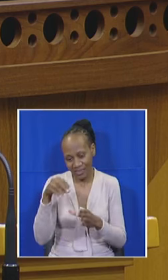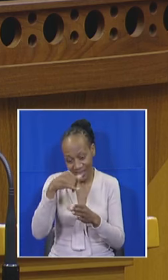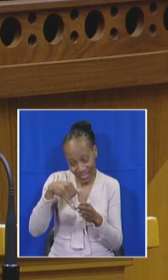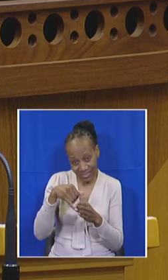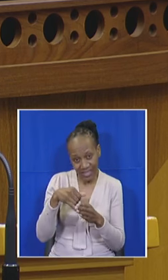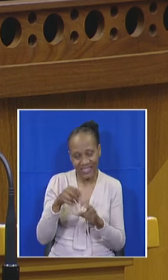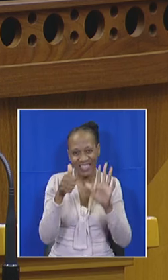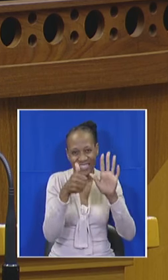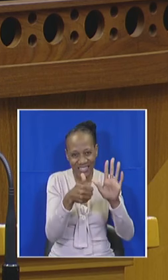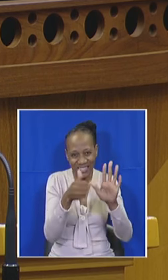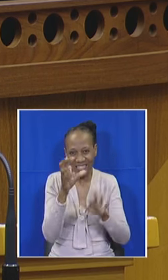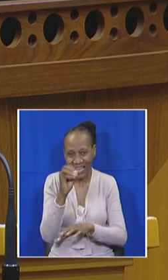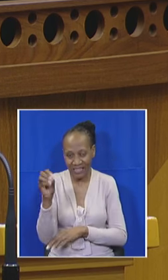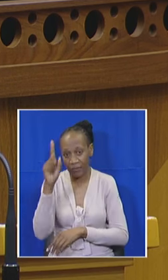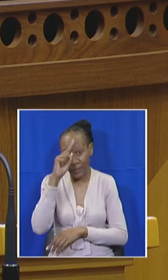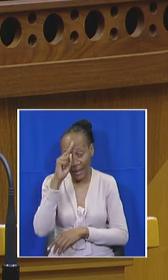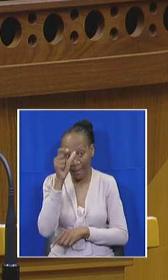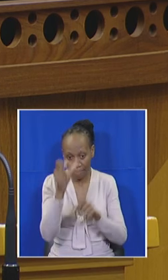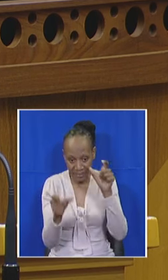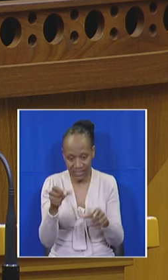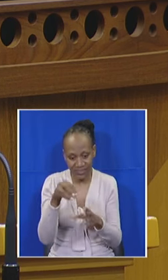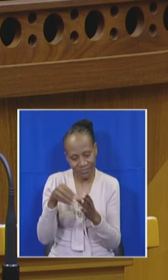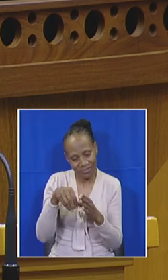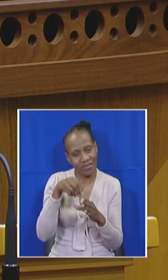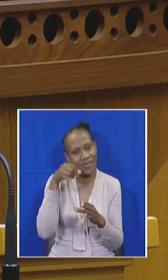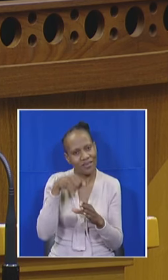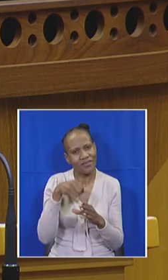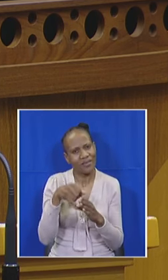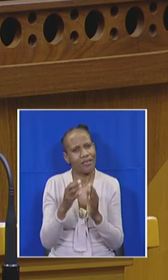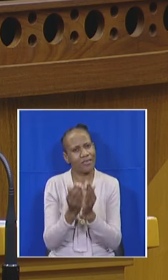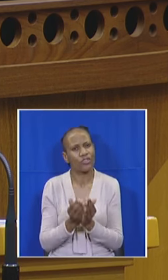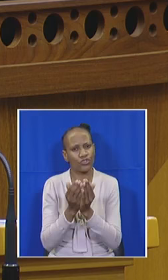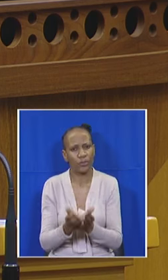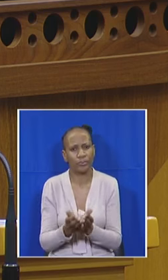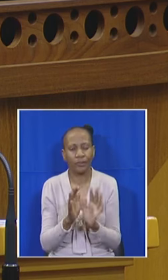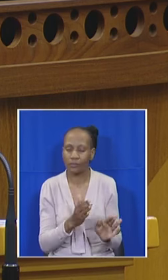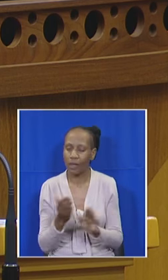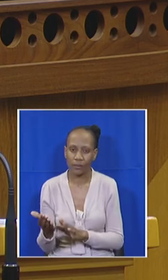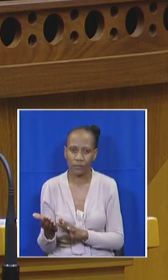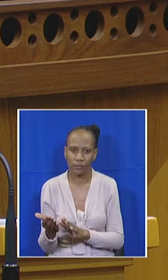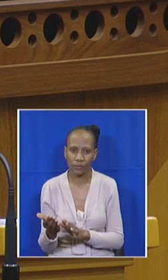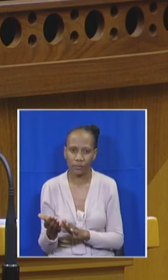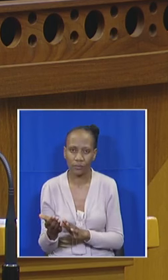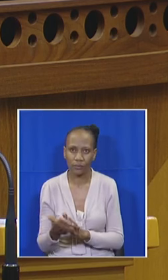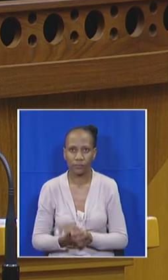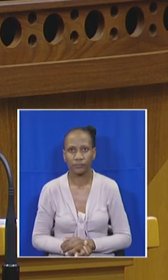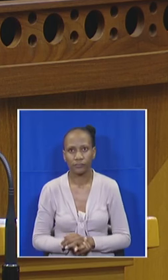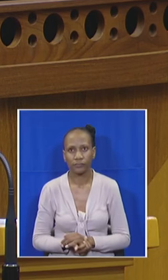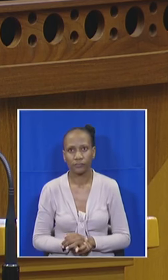black South Africans participating in the First World War. A